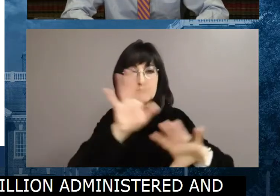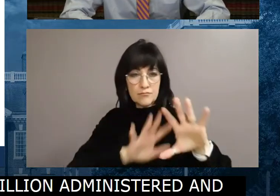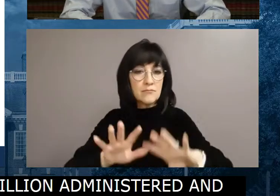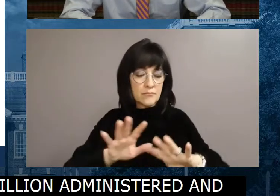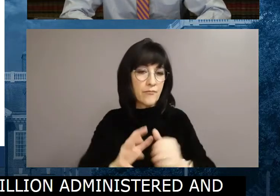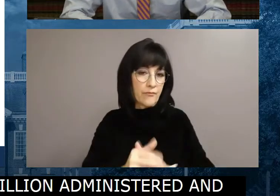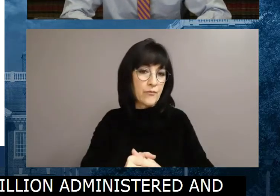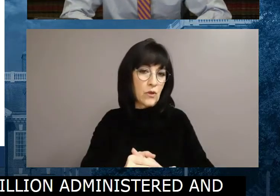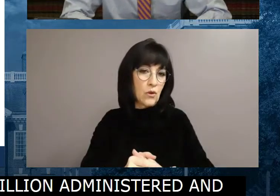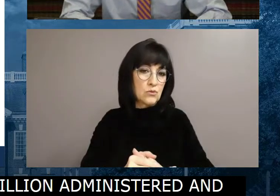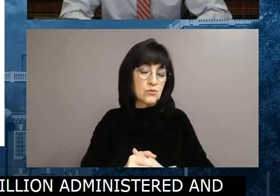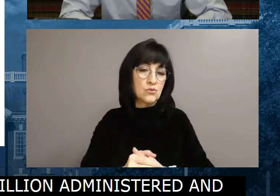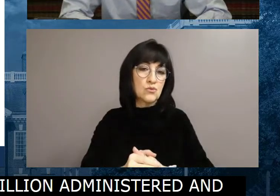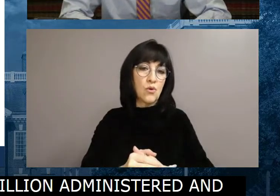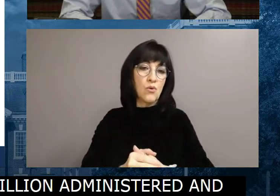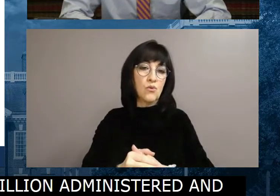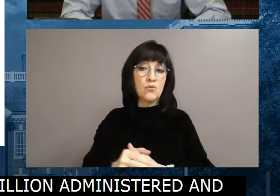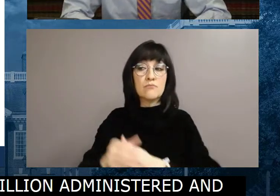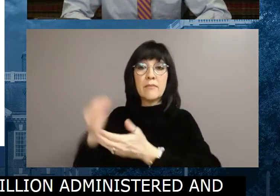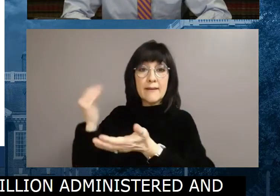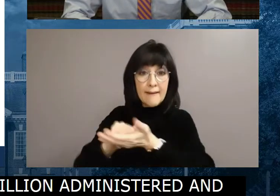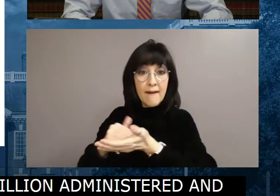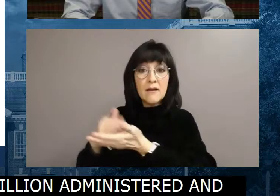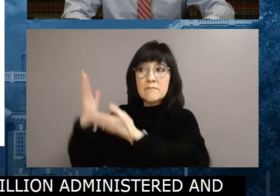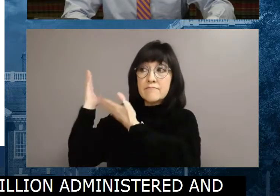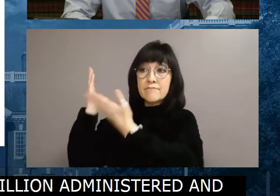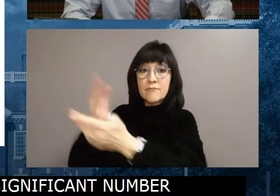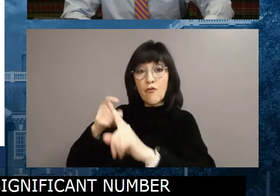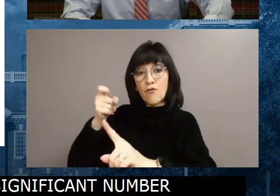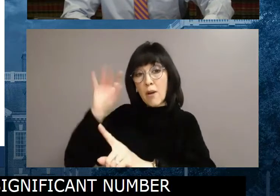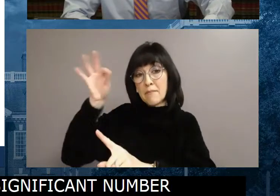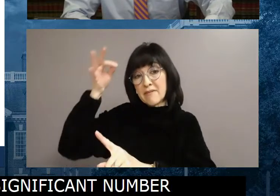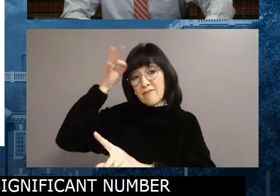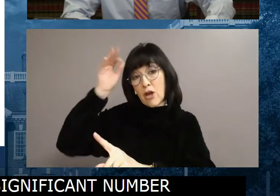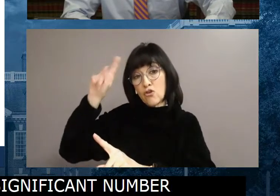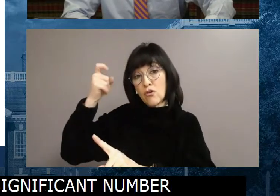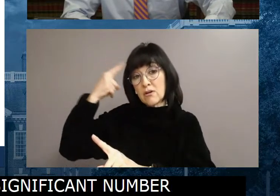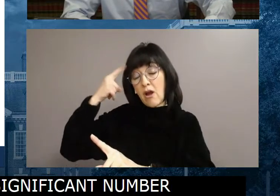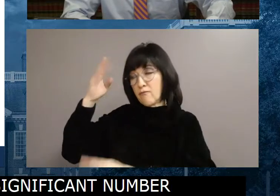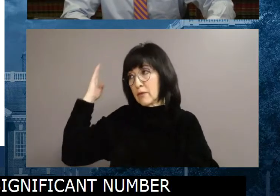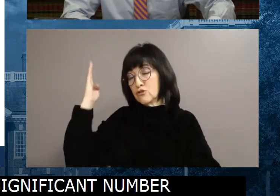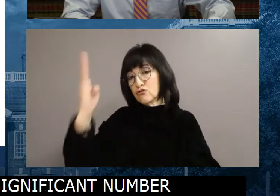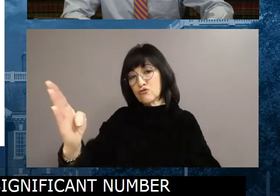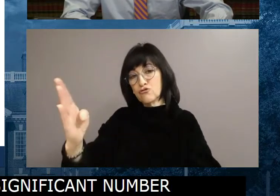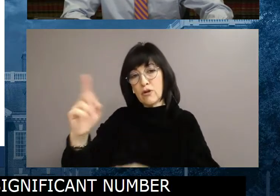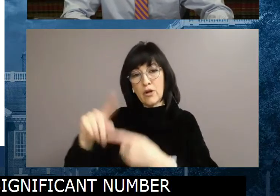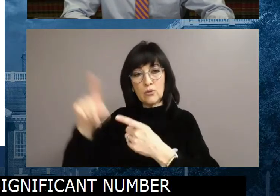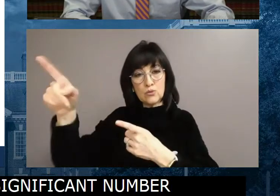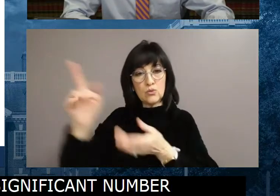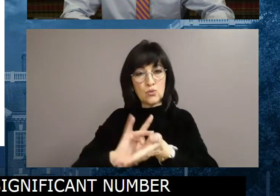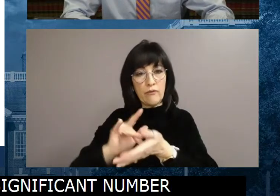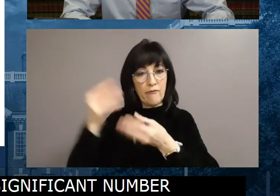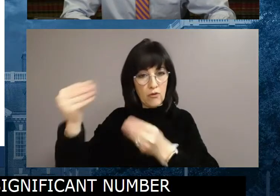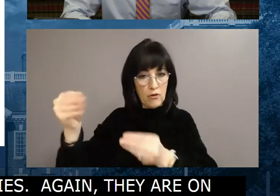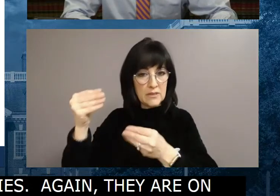delivered recently to the pharmacies. Again, they're on their way, finding their way to people's arms. So we've got